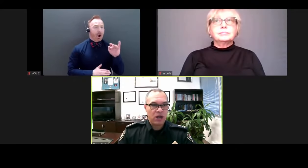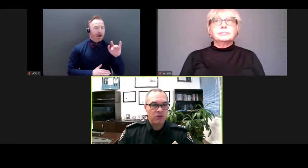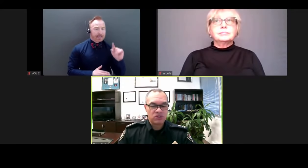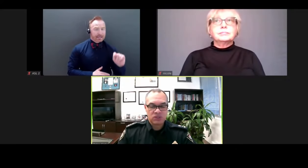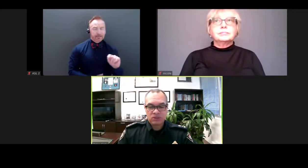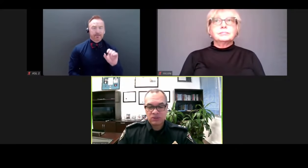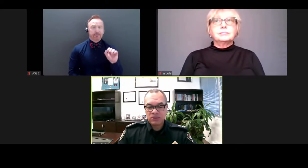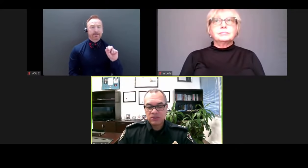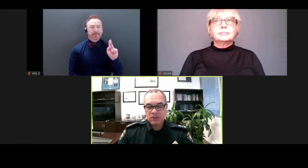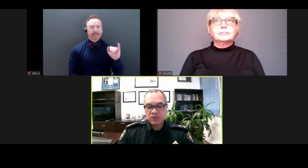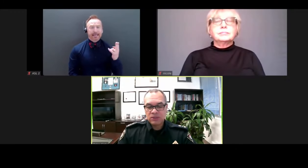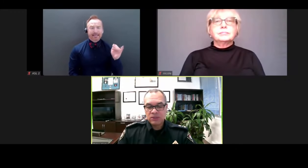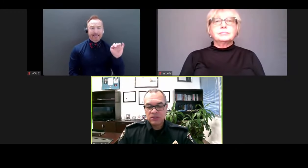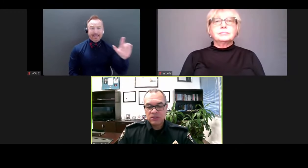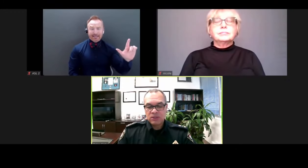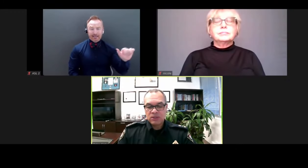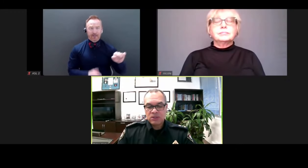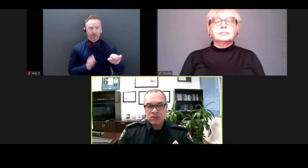24 hours,